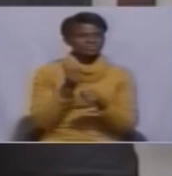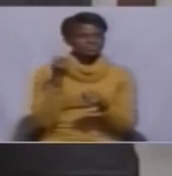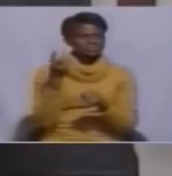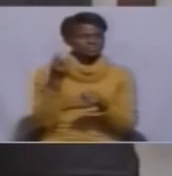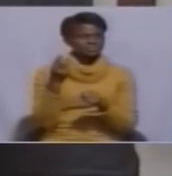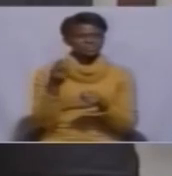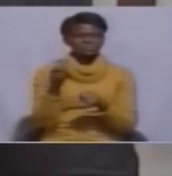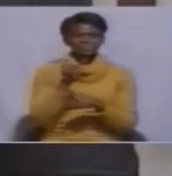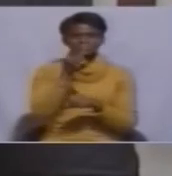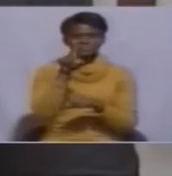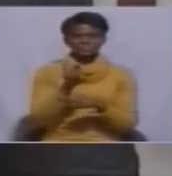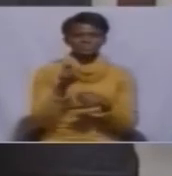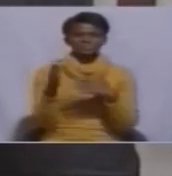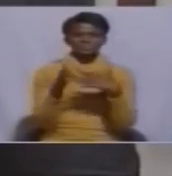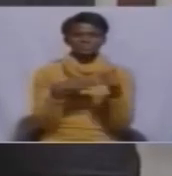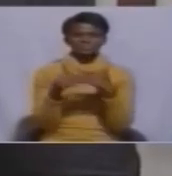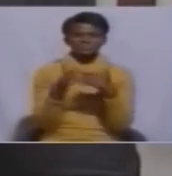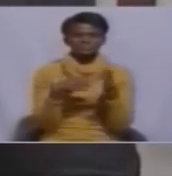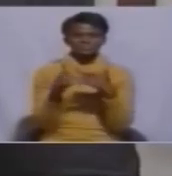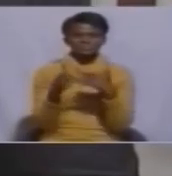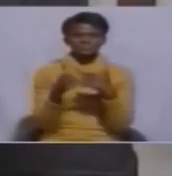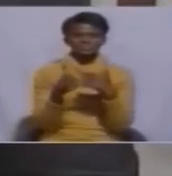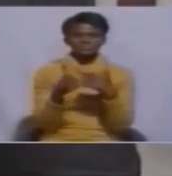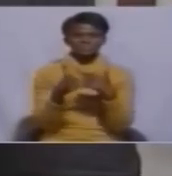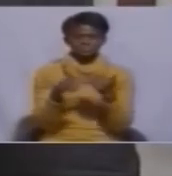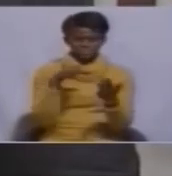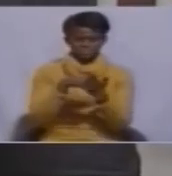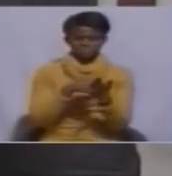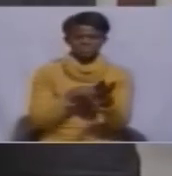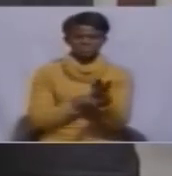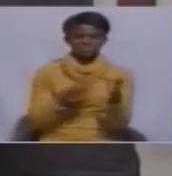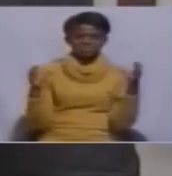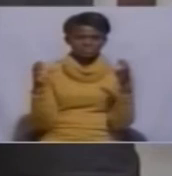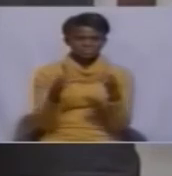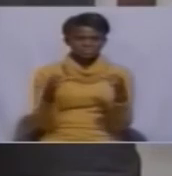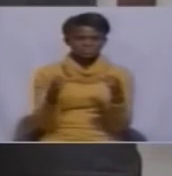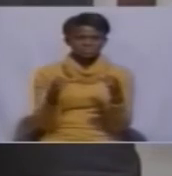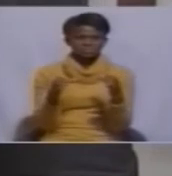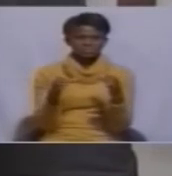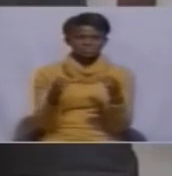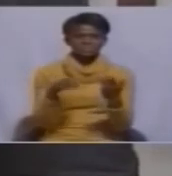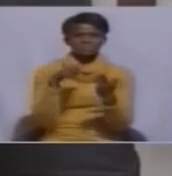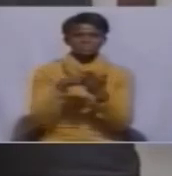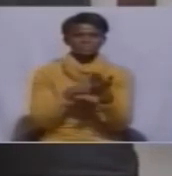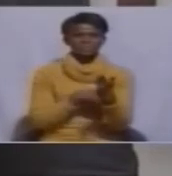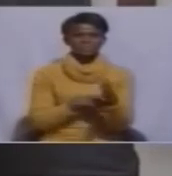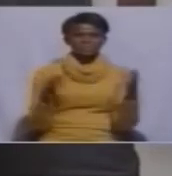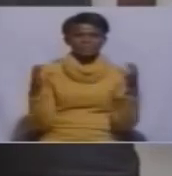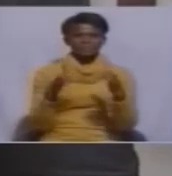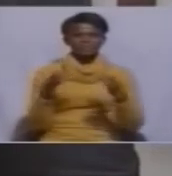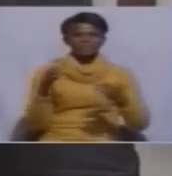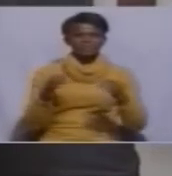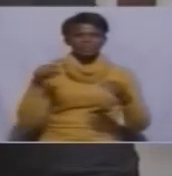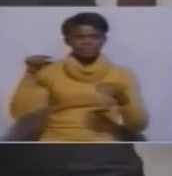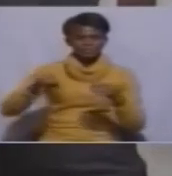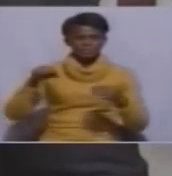question for the electoral committee, I mean for the examination council, in my view. The examination council or the